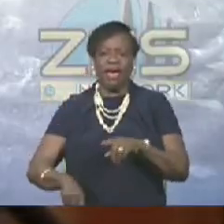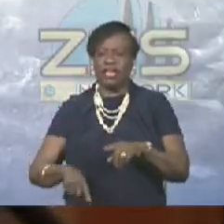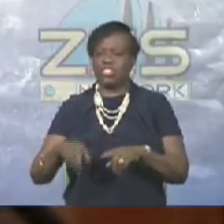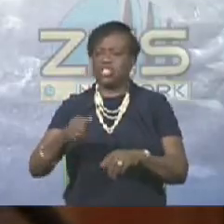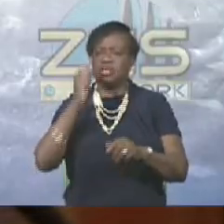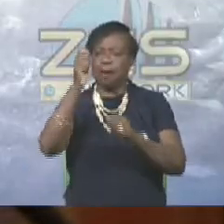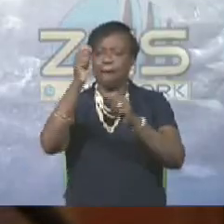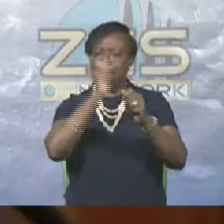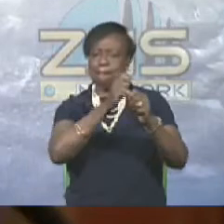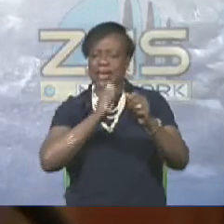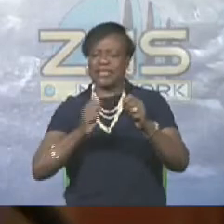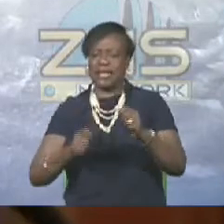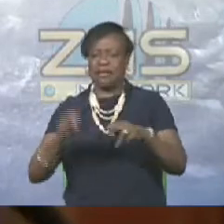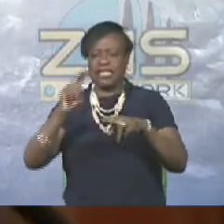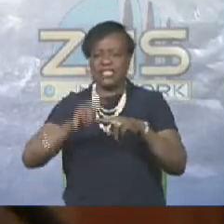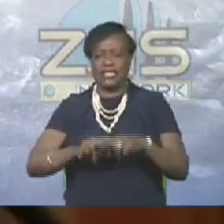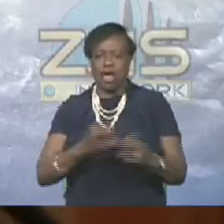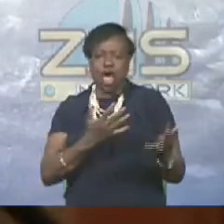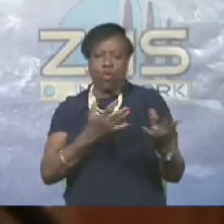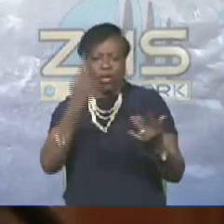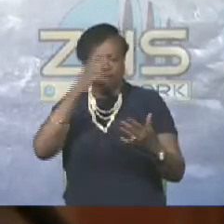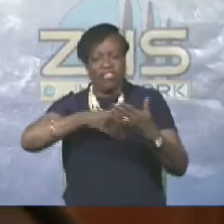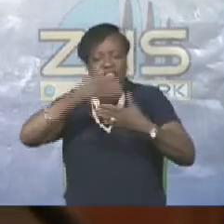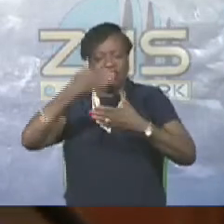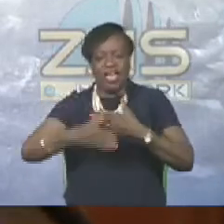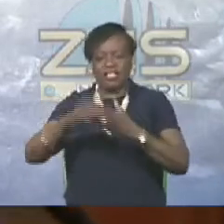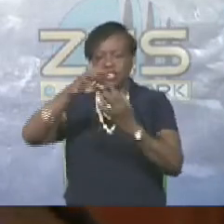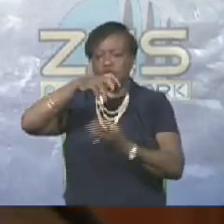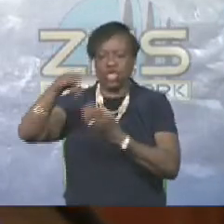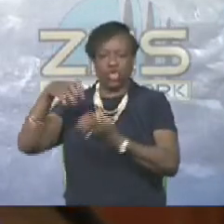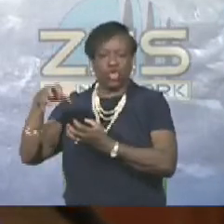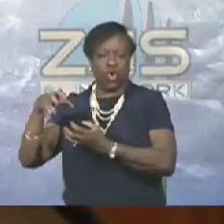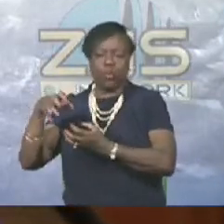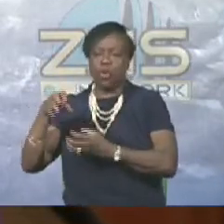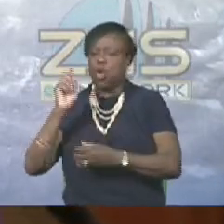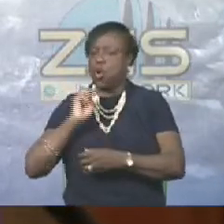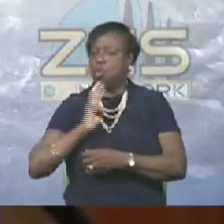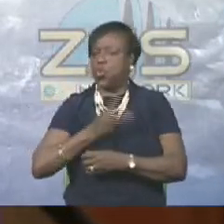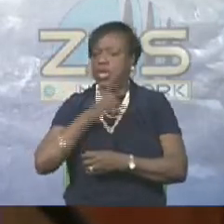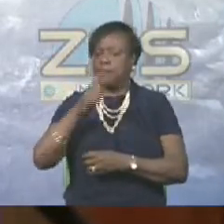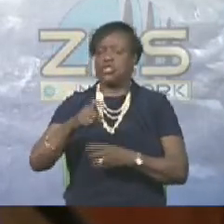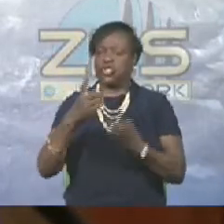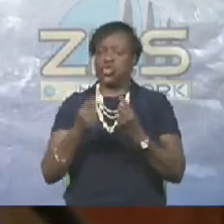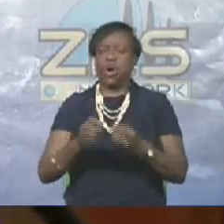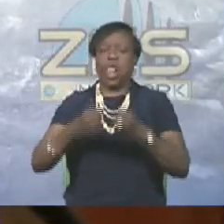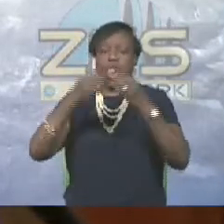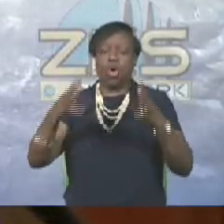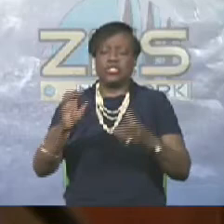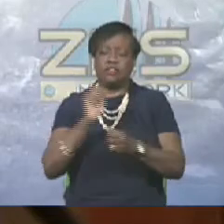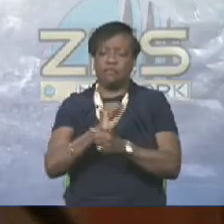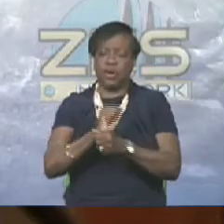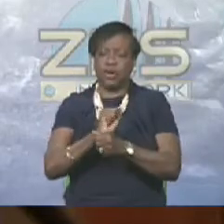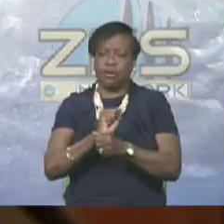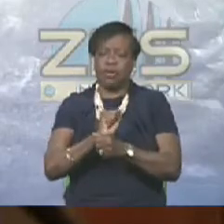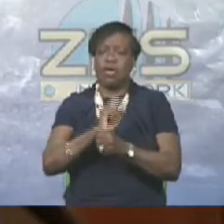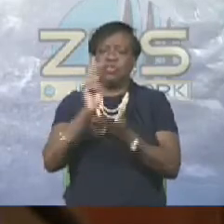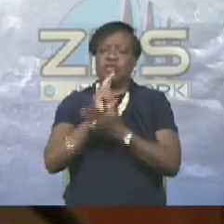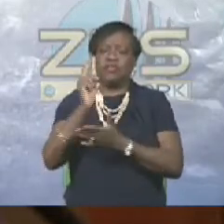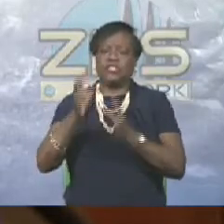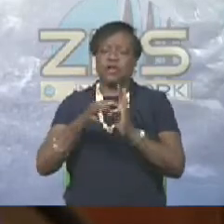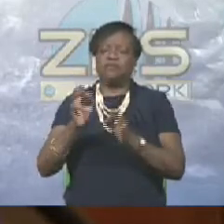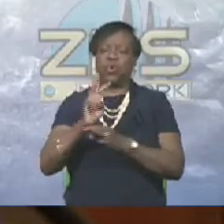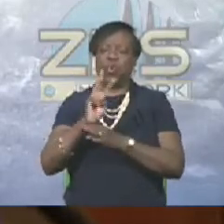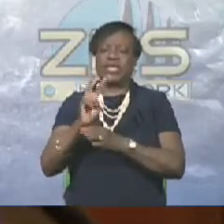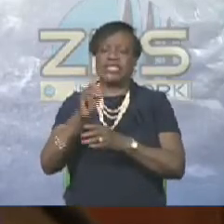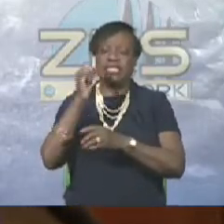shut it down and wait for the next storm. We're going to do a lot of work, and we have the University of the West Indies has already indicated, the Vice Chancellor, that they're willing to work with us in some